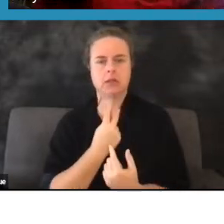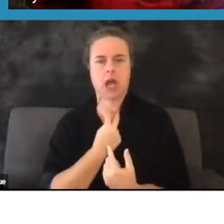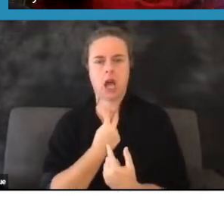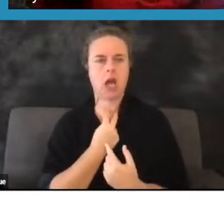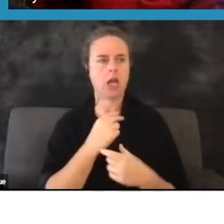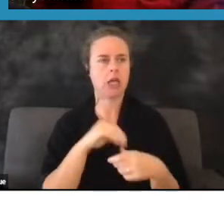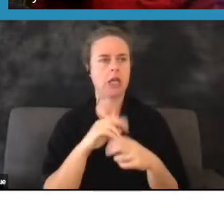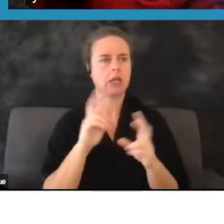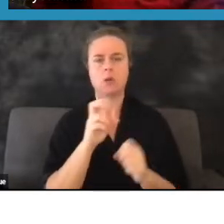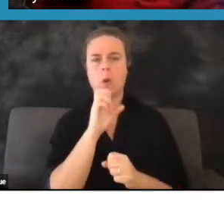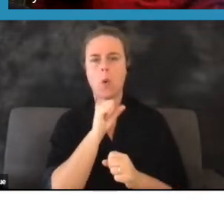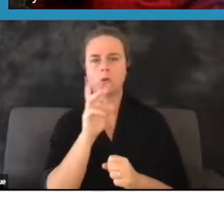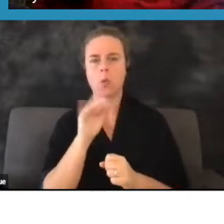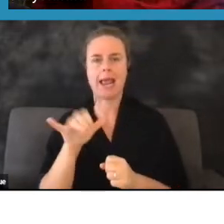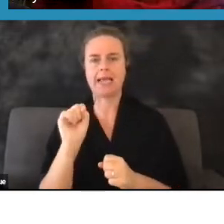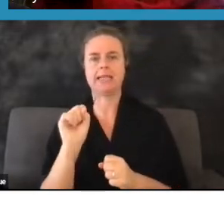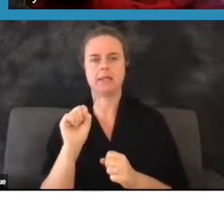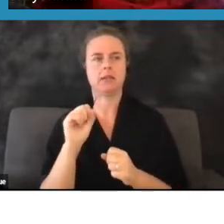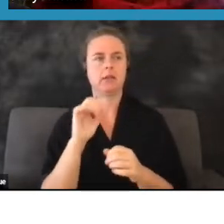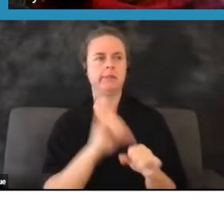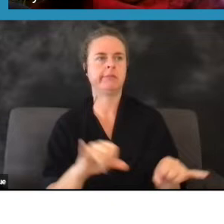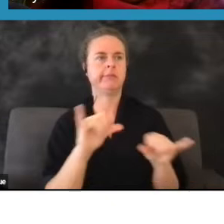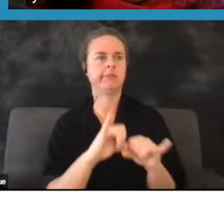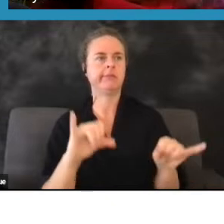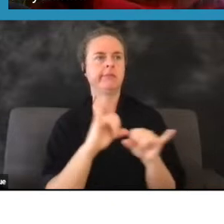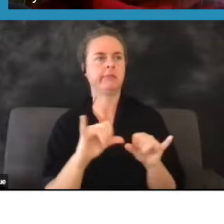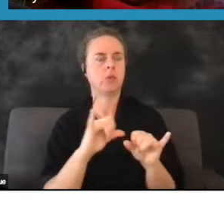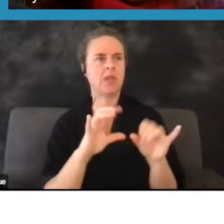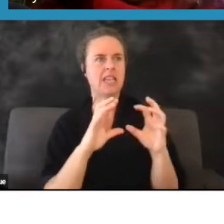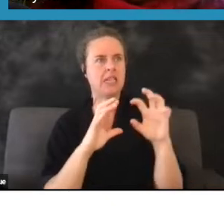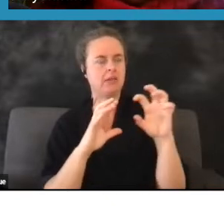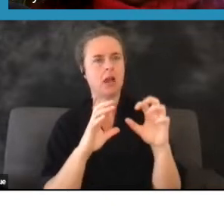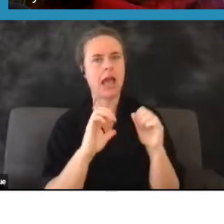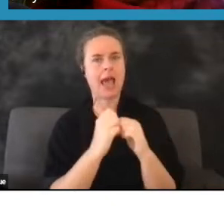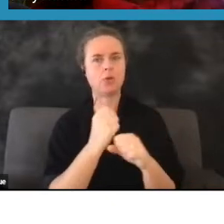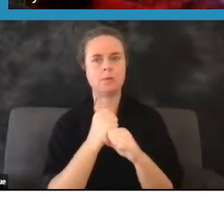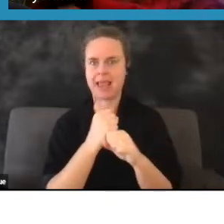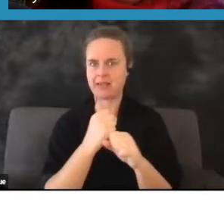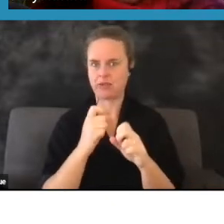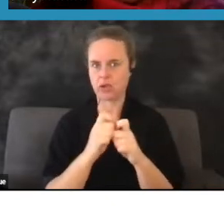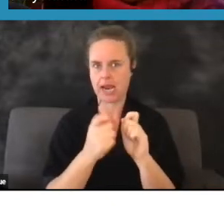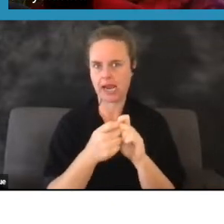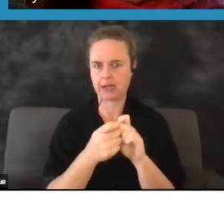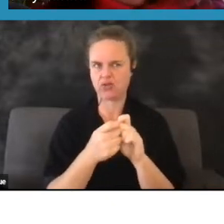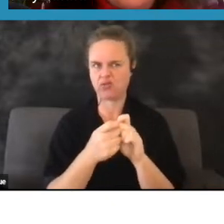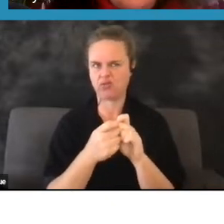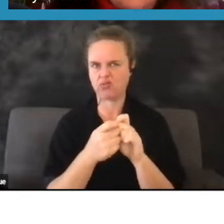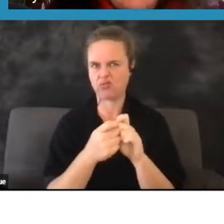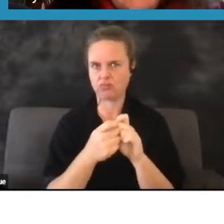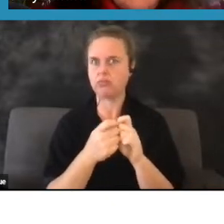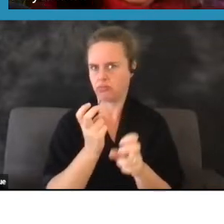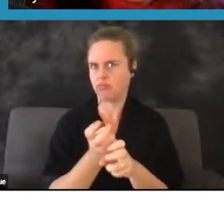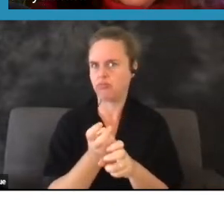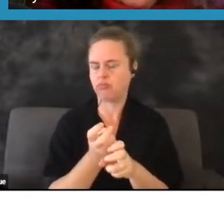they're difficult. It's difficult to make change in that, and particularly any kind of change, but particularly around